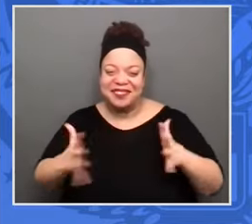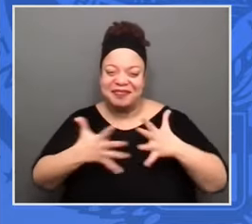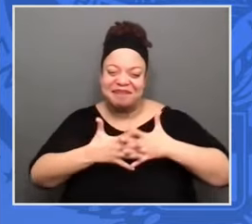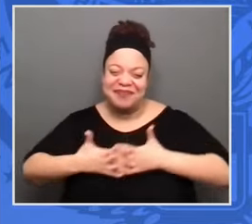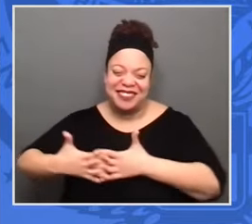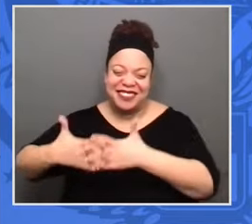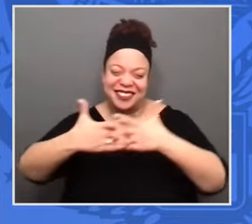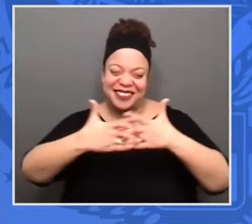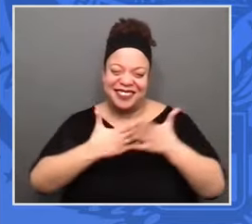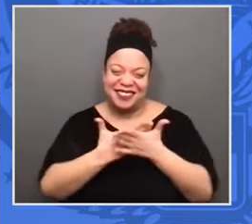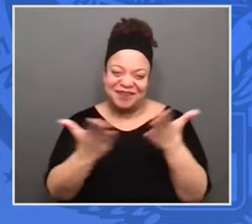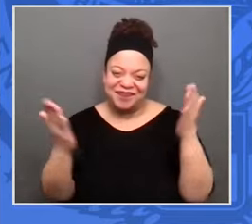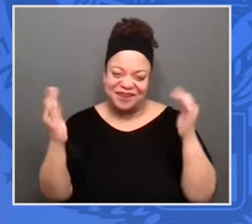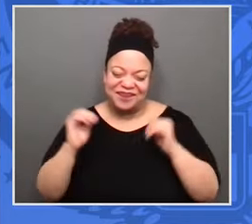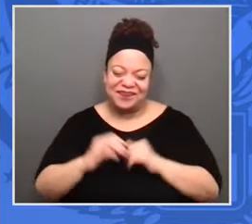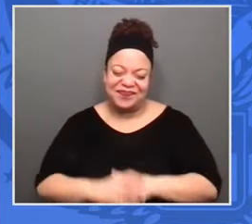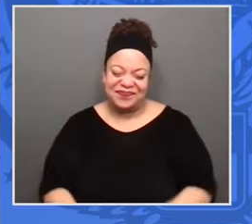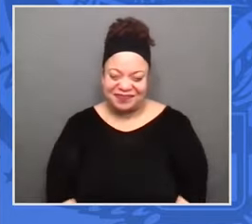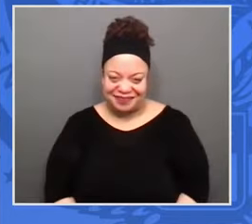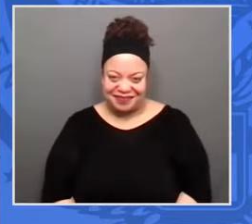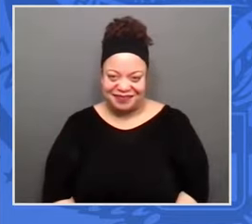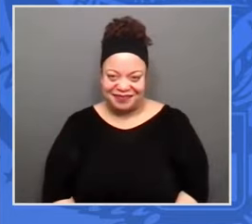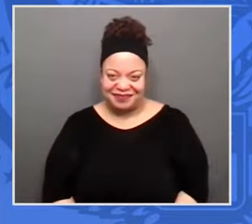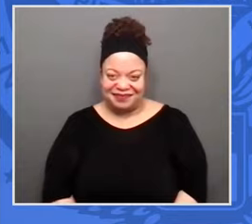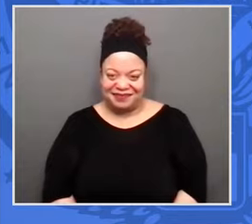And now, John Legend.